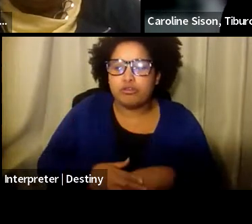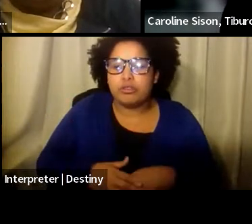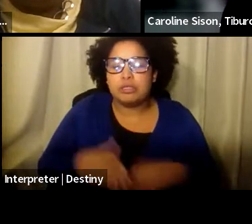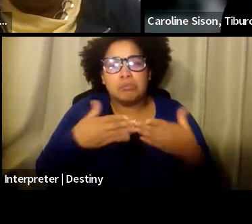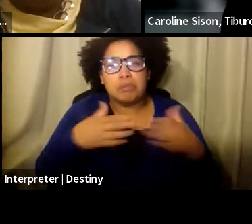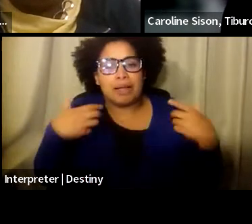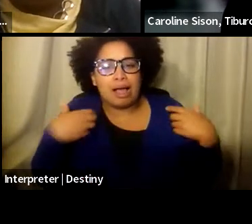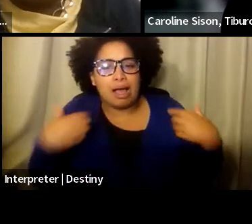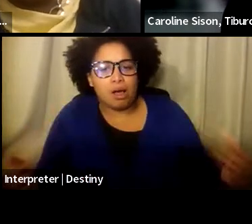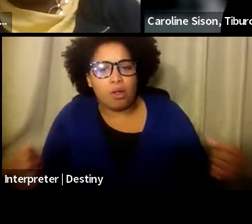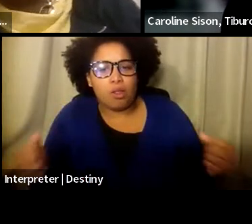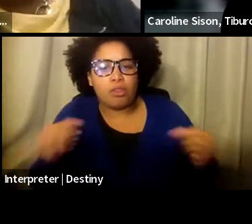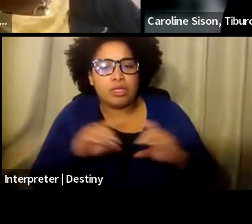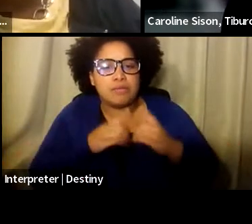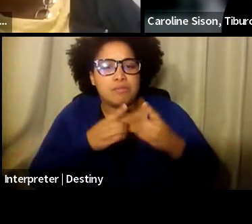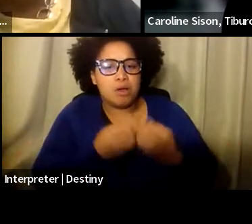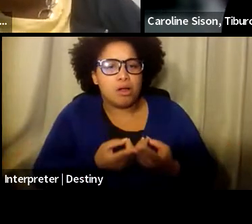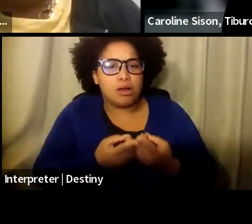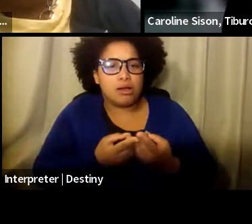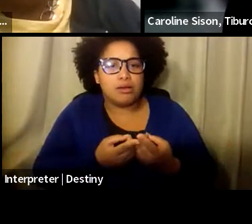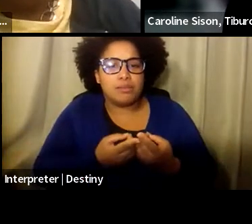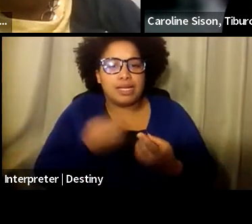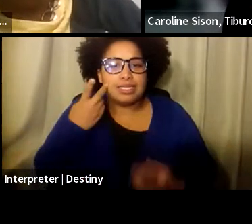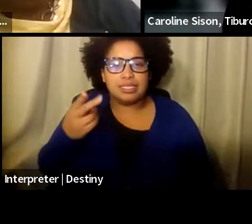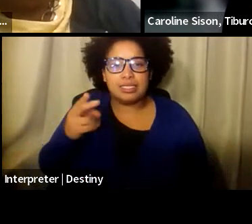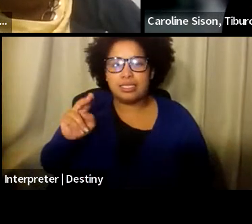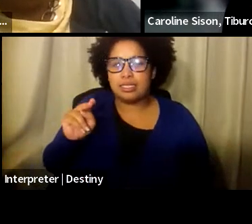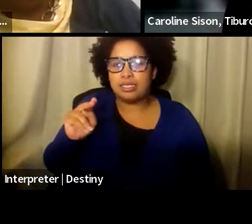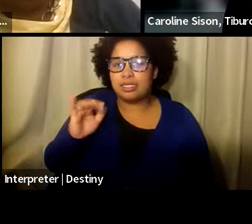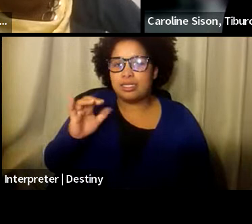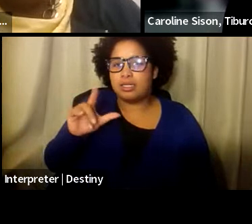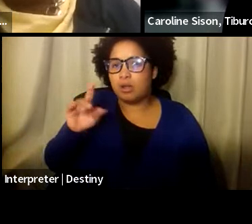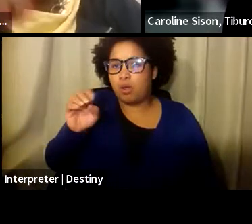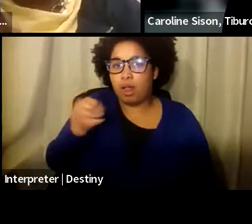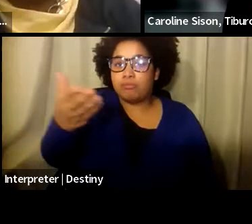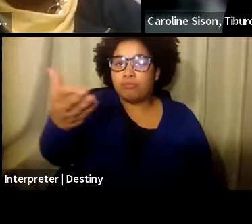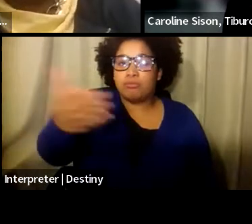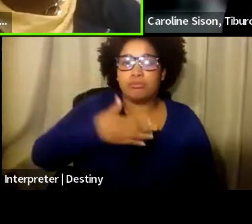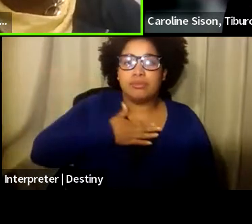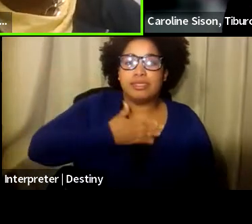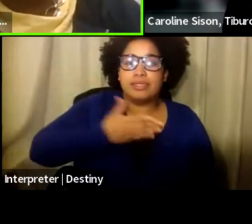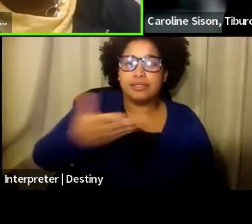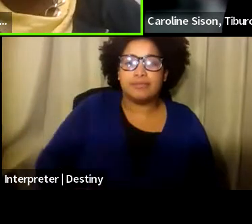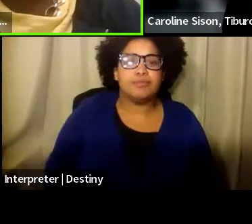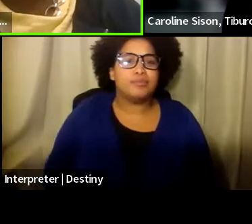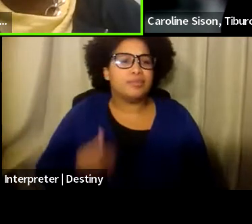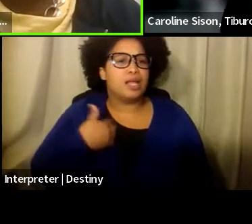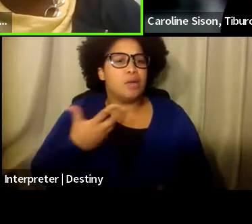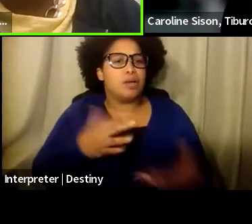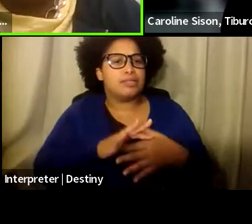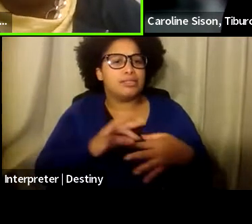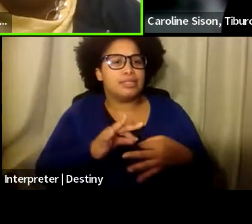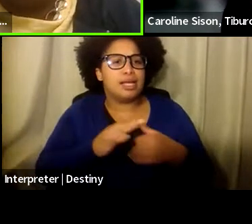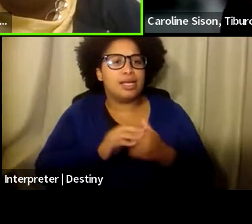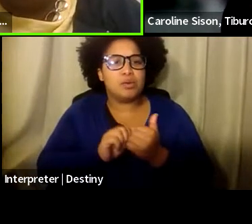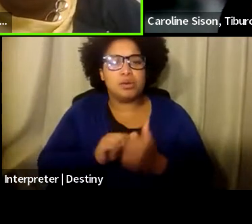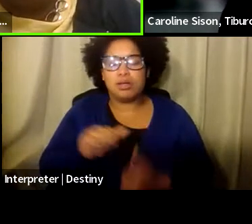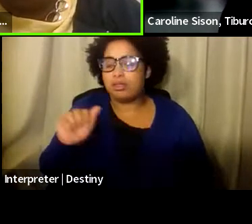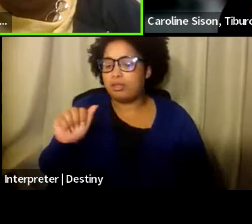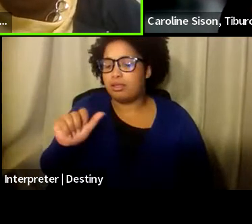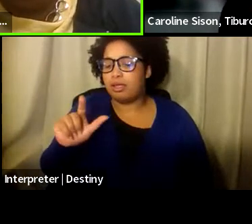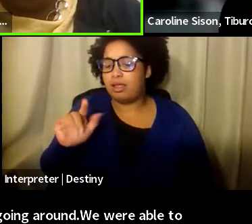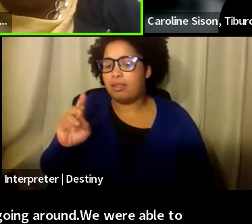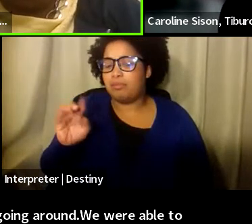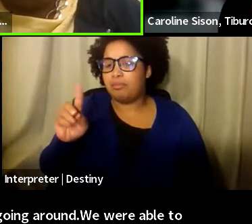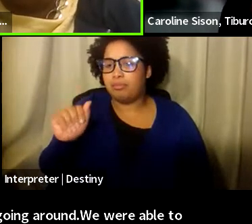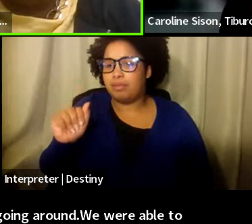health department? Or I see Nicole, I see you. Go ahead. Yeah, I just want to say, with Alameda County Public